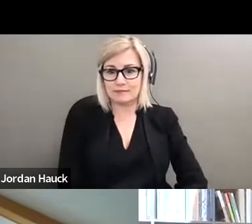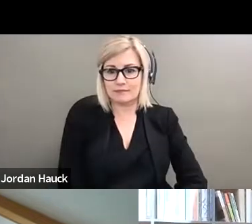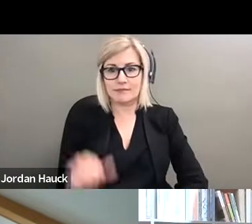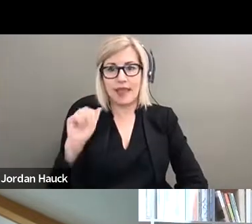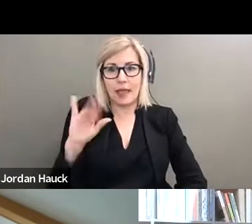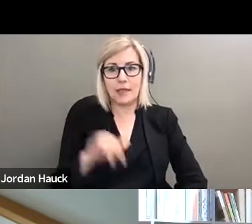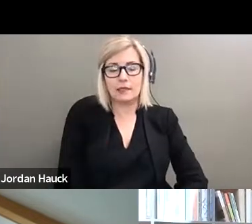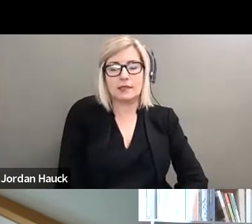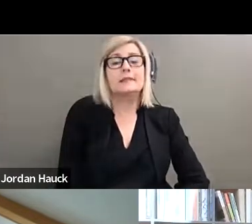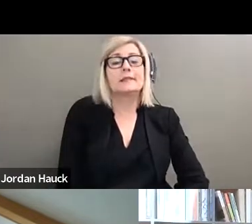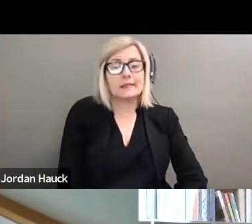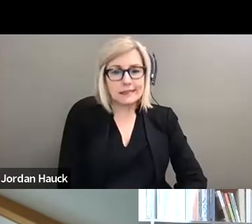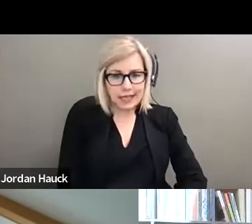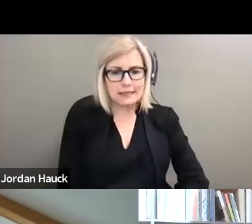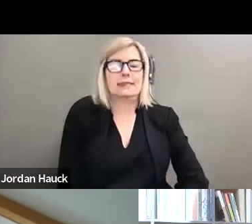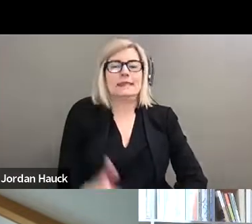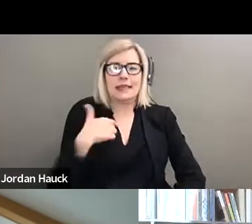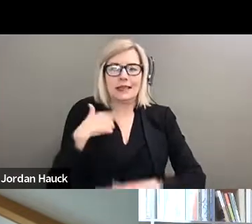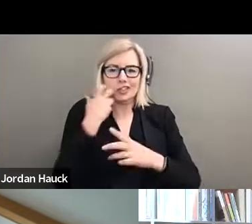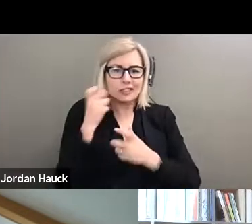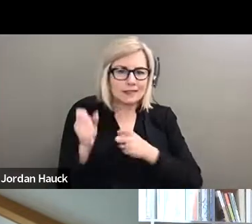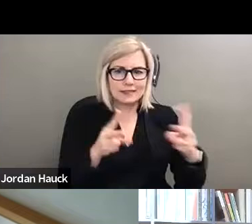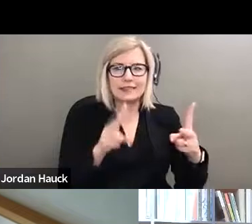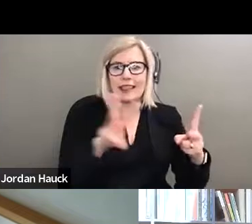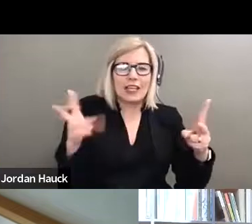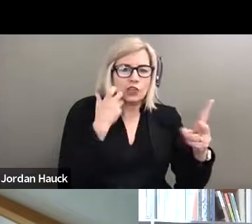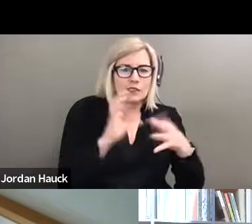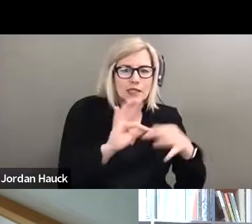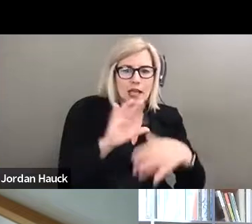I am. I just put the link in that you talked about. It's